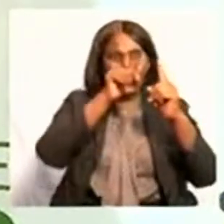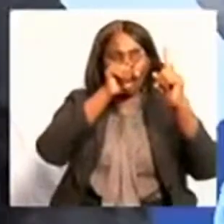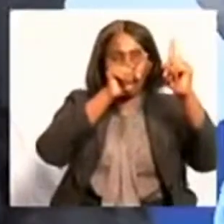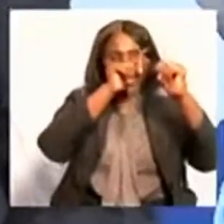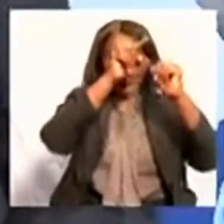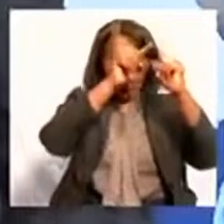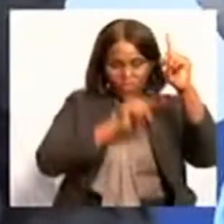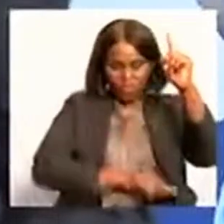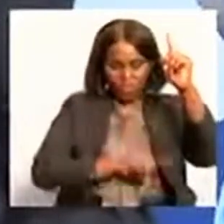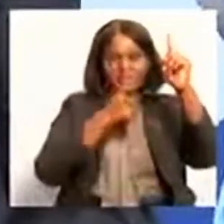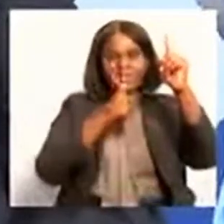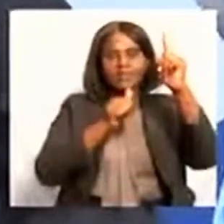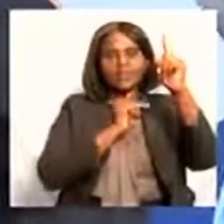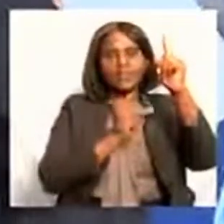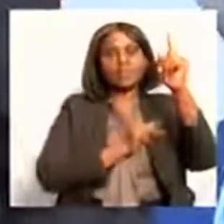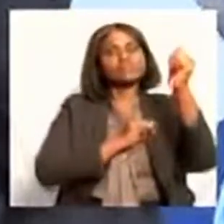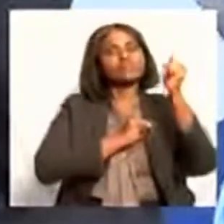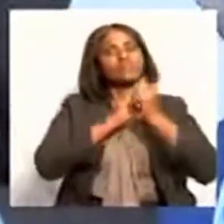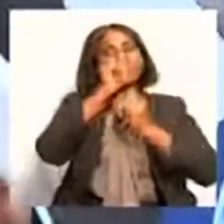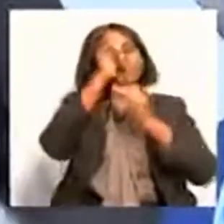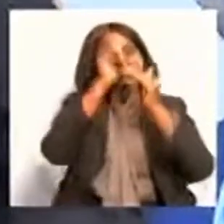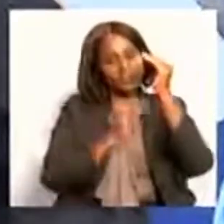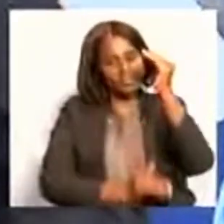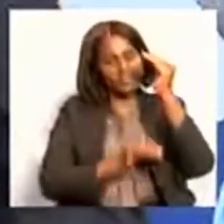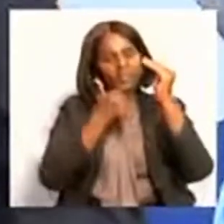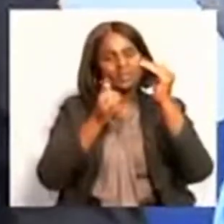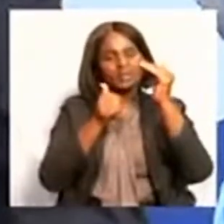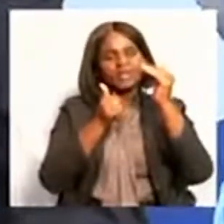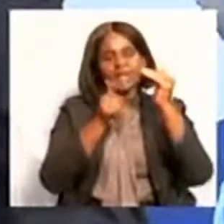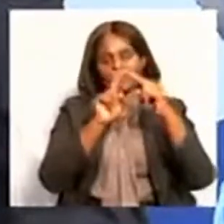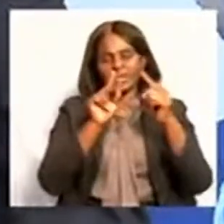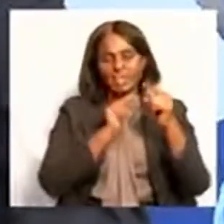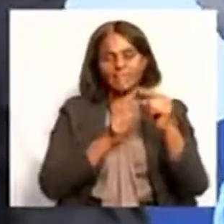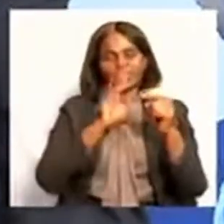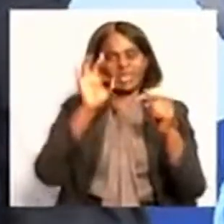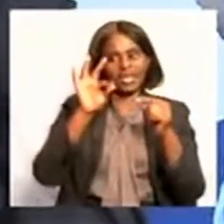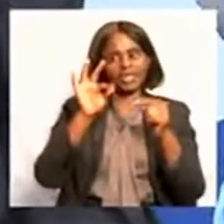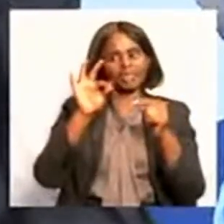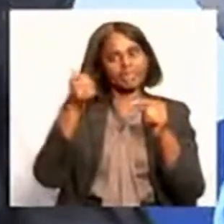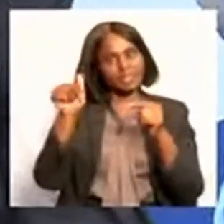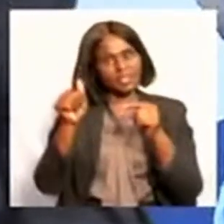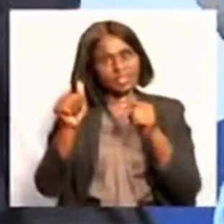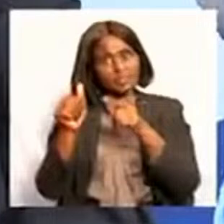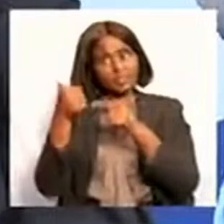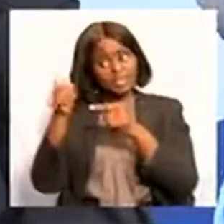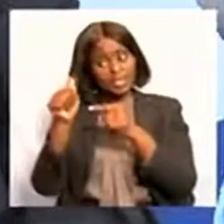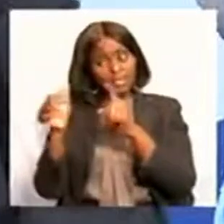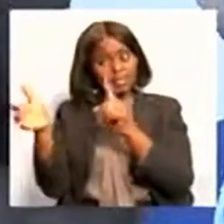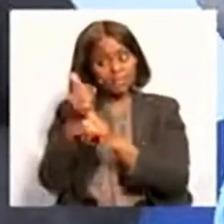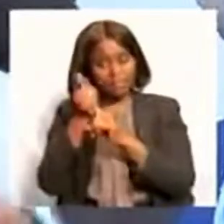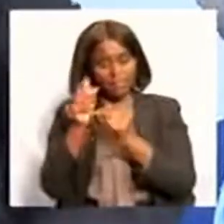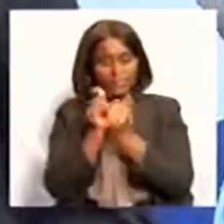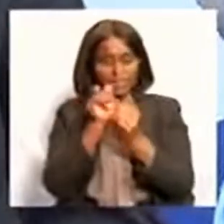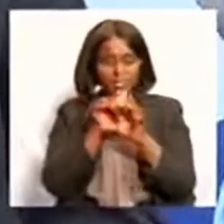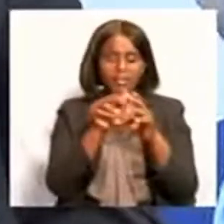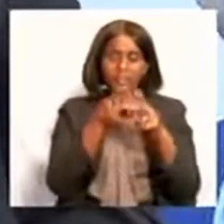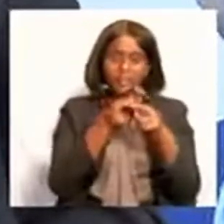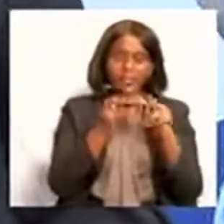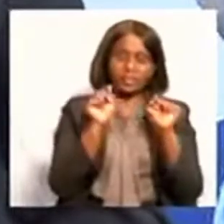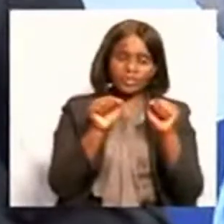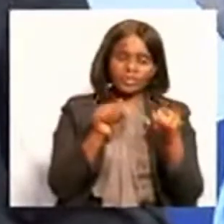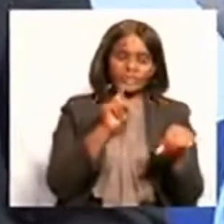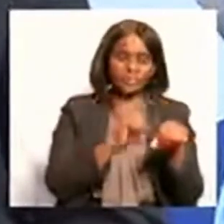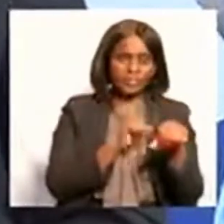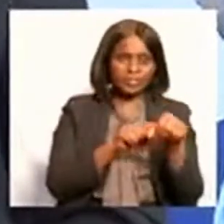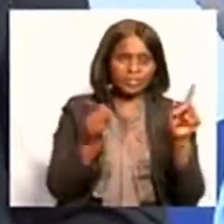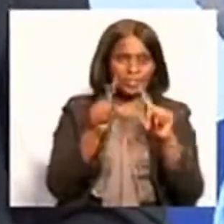far closer to 10. It's just these two that we can say we are 9 out of 10. Okay. And that 10 can be attained within the shortest possible period